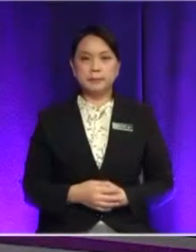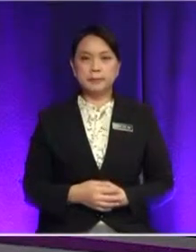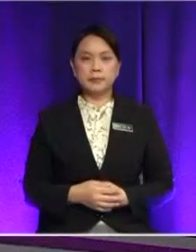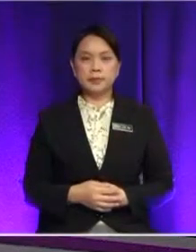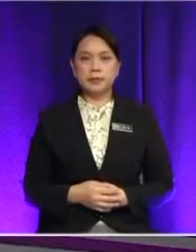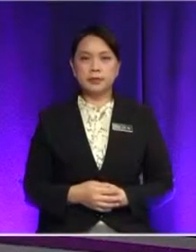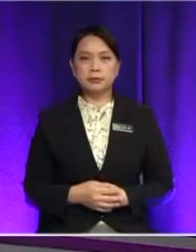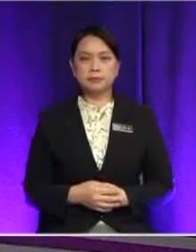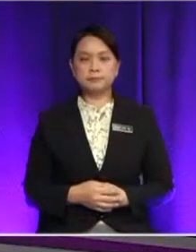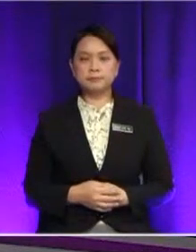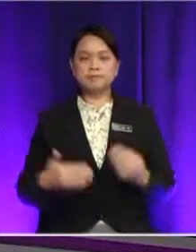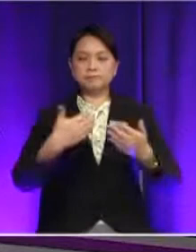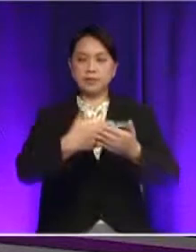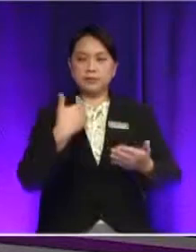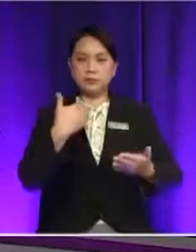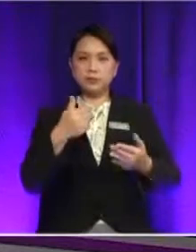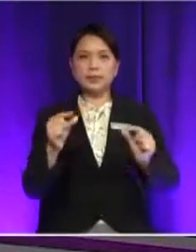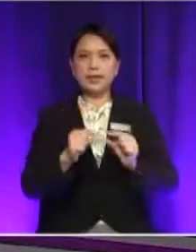mm-hmm. before the gap? Before the gap.